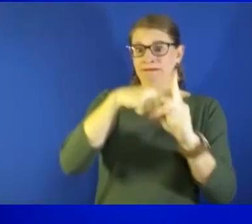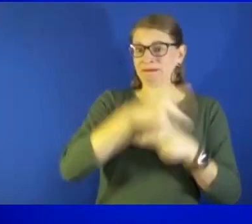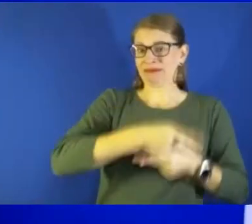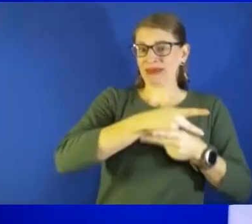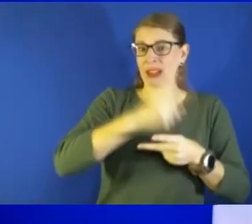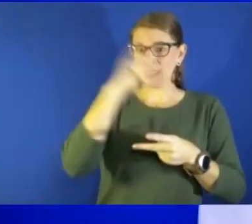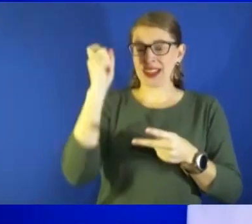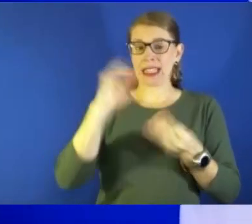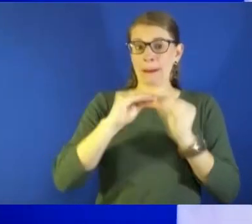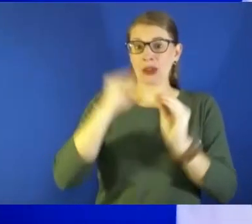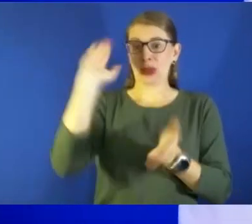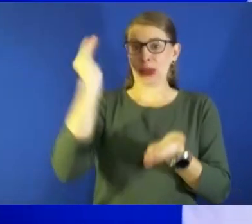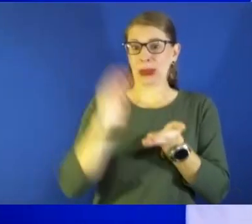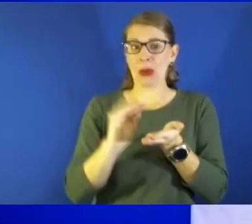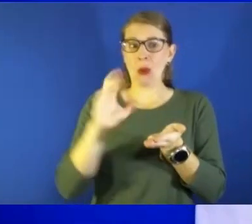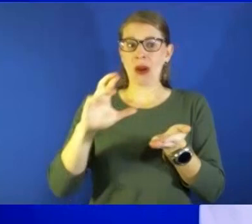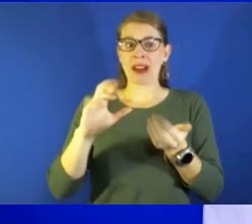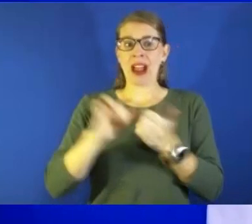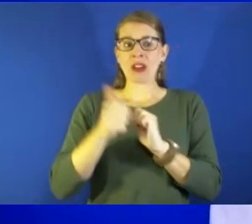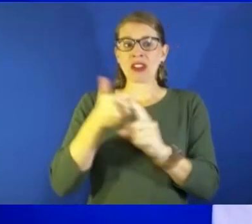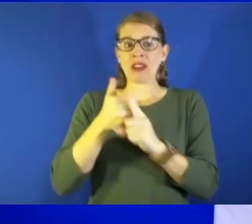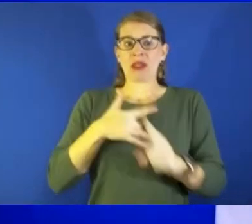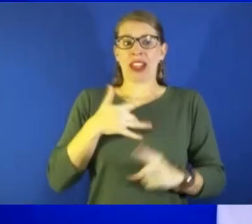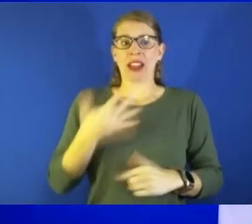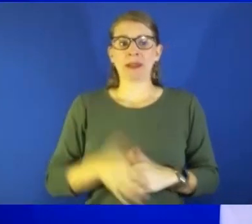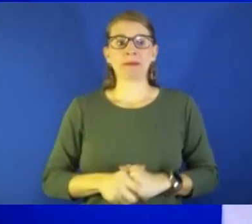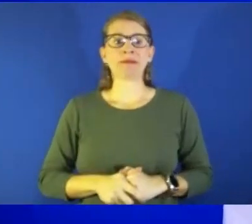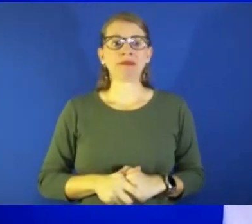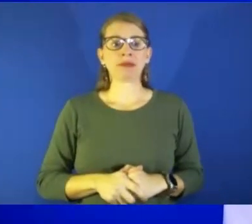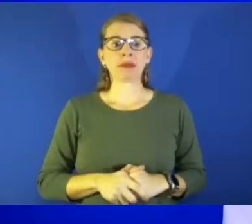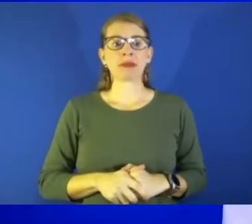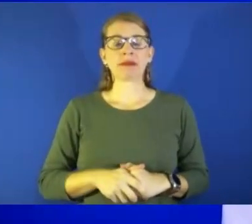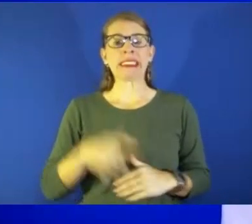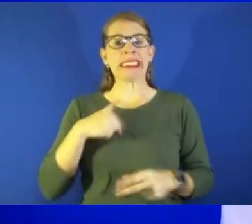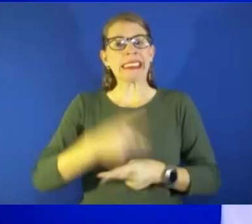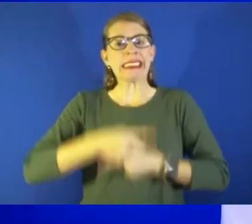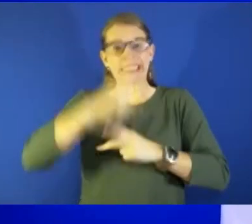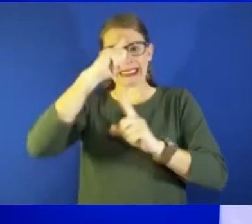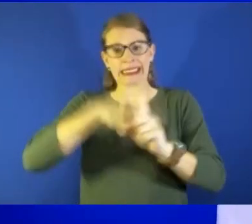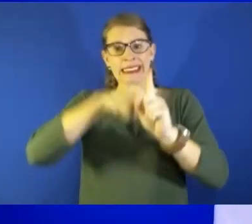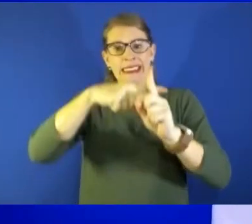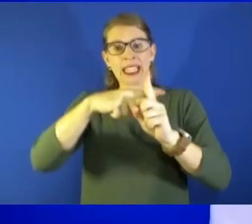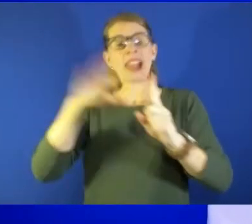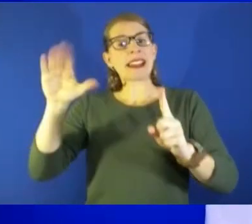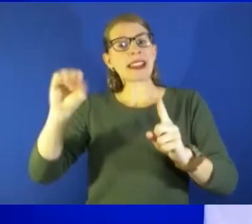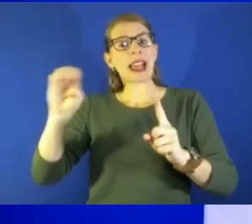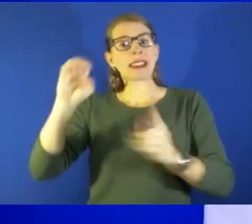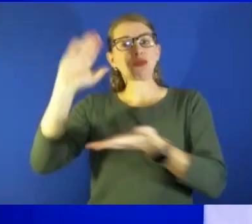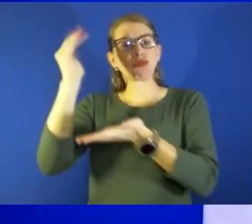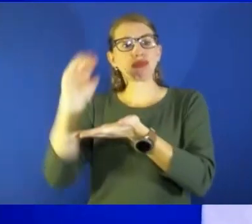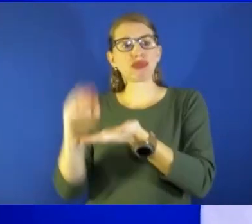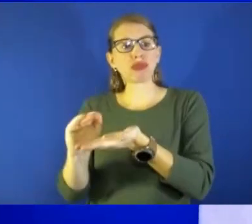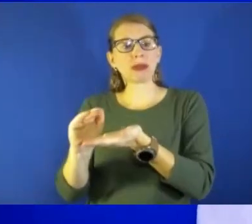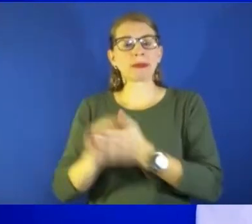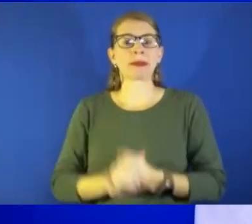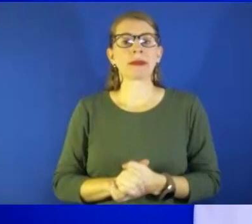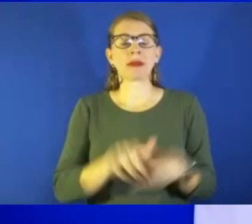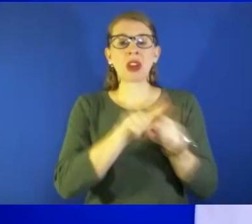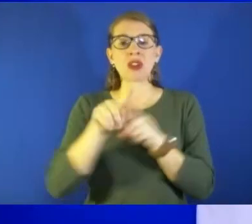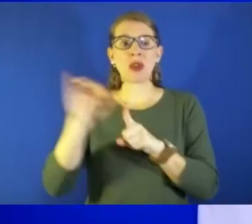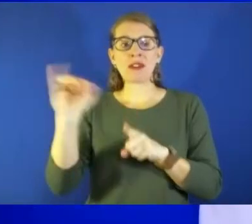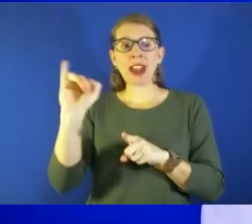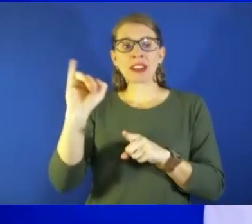seeing right now? You know, I'm certainly cautiously optimistic by the cases and the infections, but also